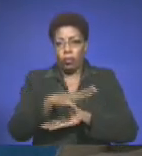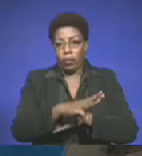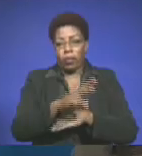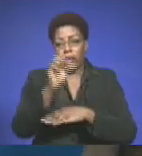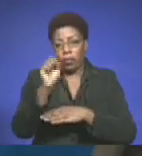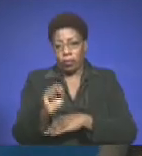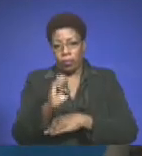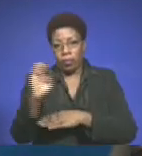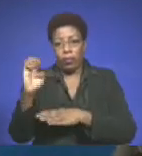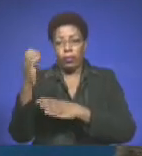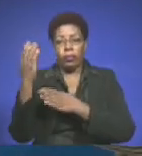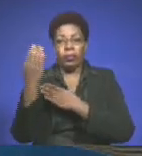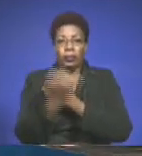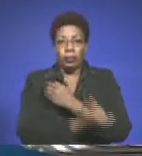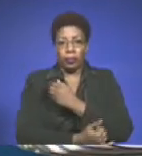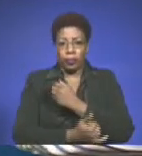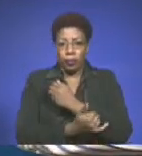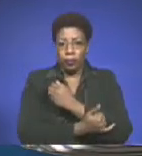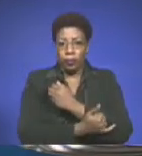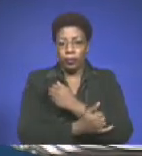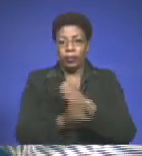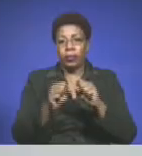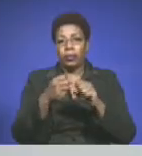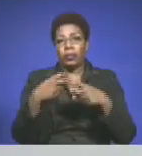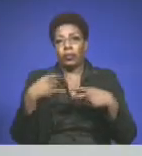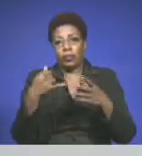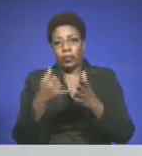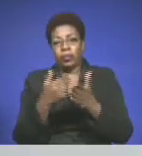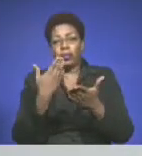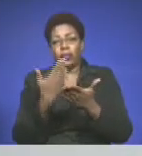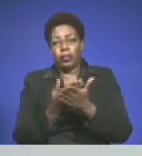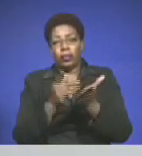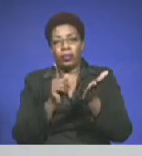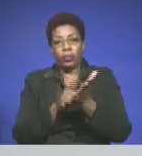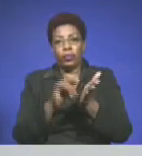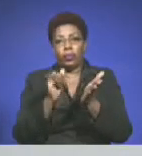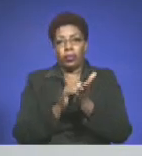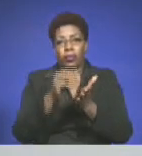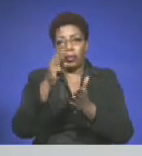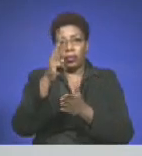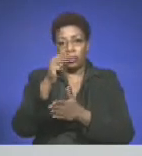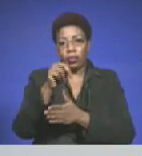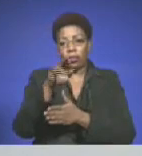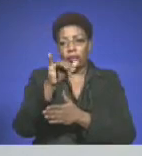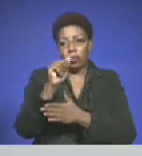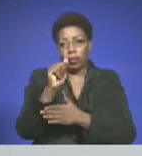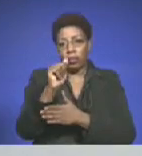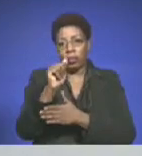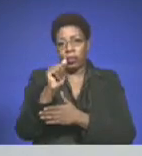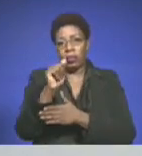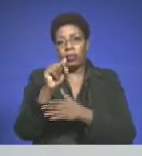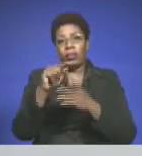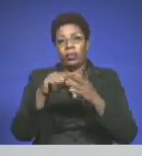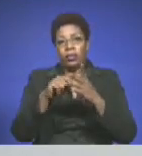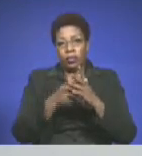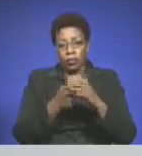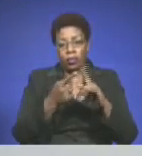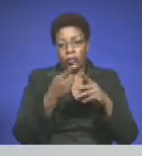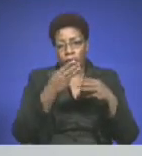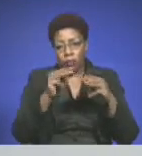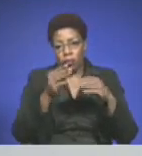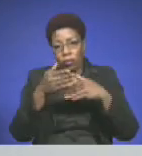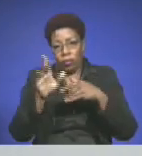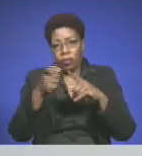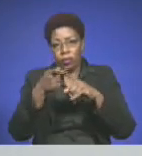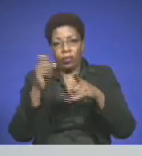in the southeastern parts of the country. So, LaDawn, there you have it. The good news is Maria has started that move that will take it away from the